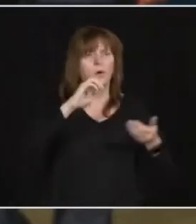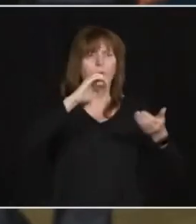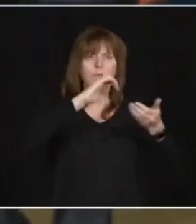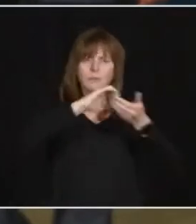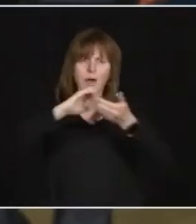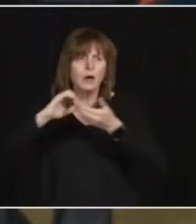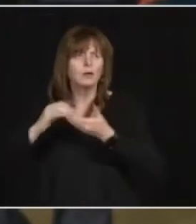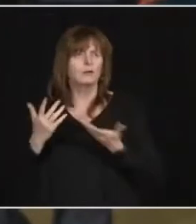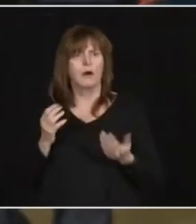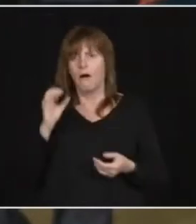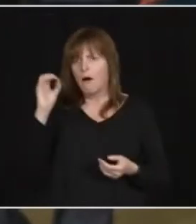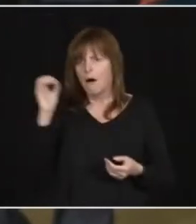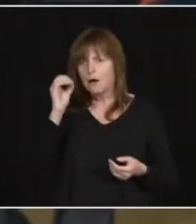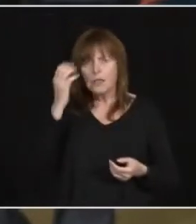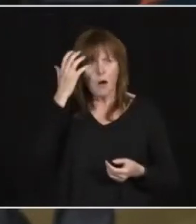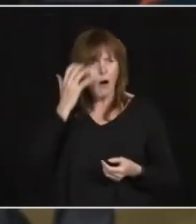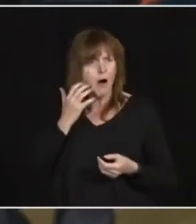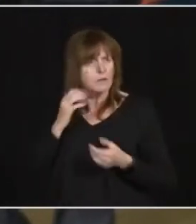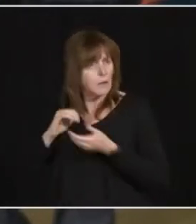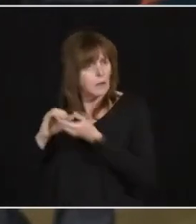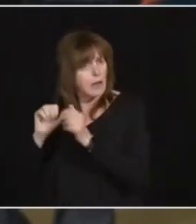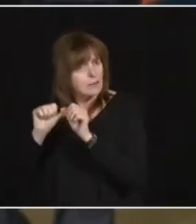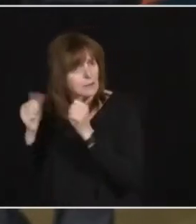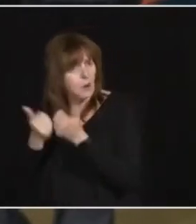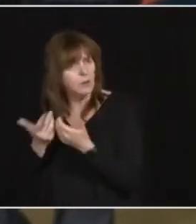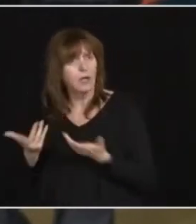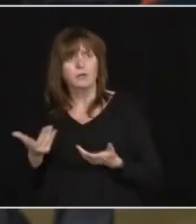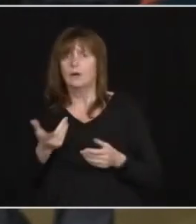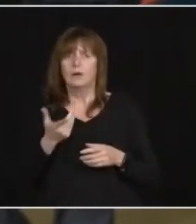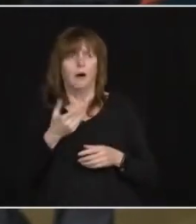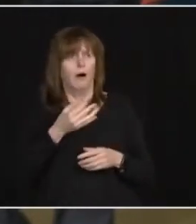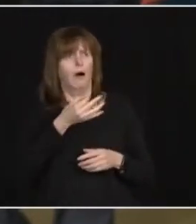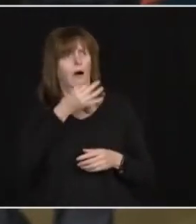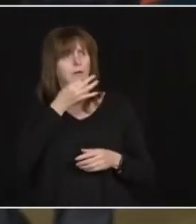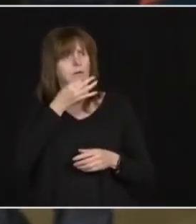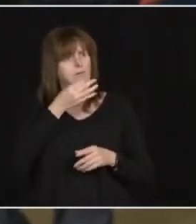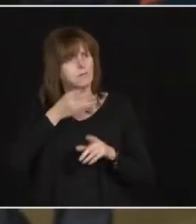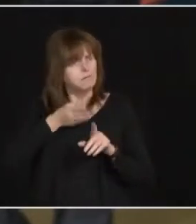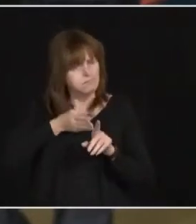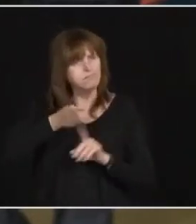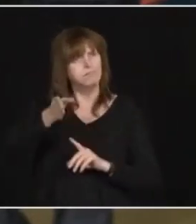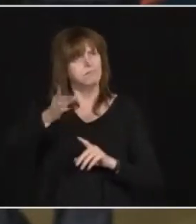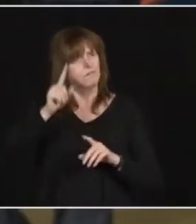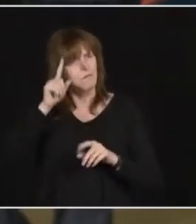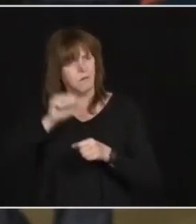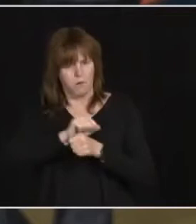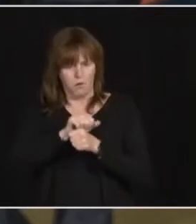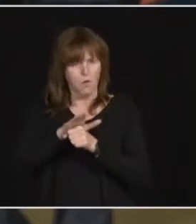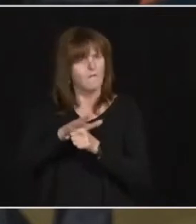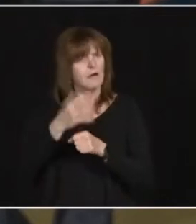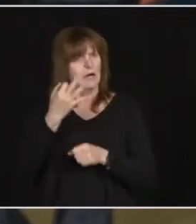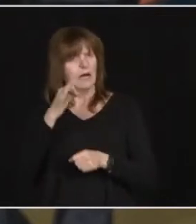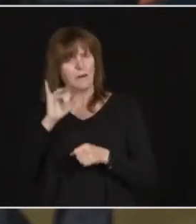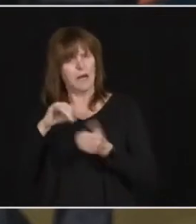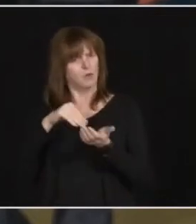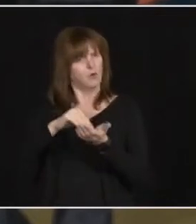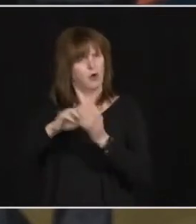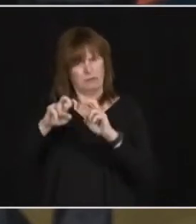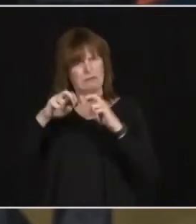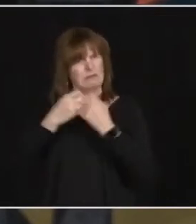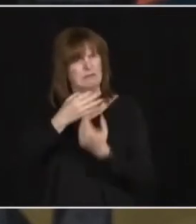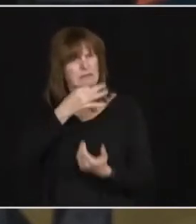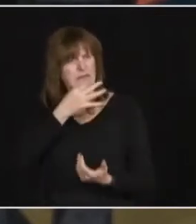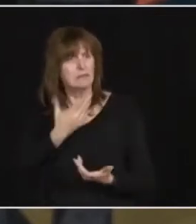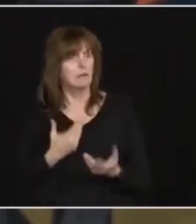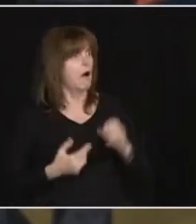Hospital Association, the experts at the COVID-19 command table, and the leadership of Ontario Health for helping to